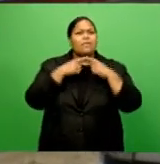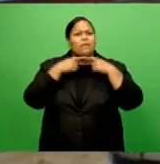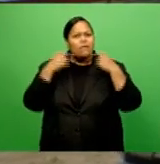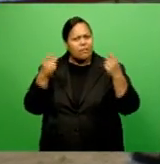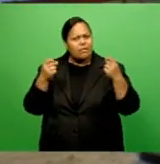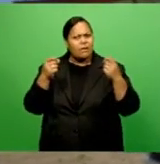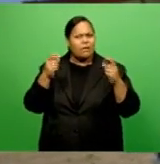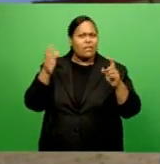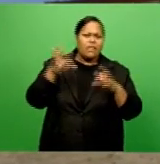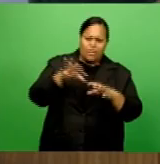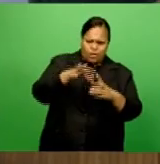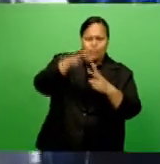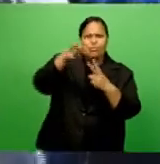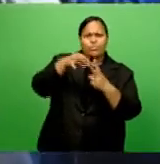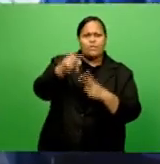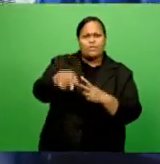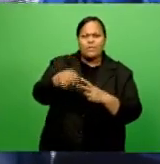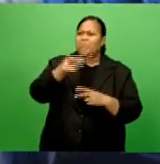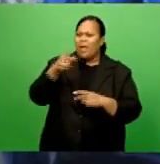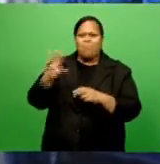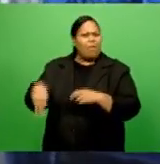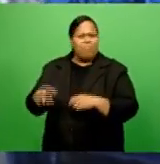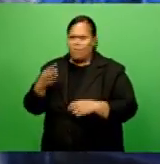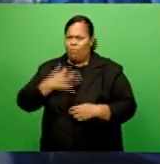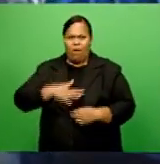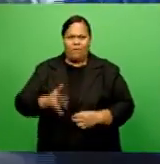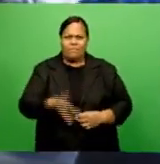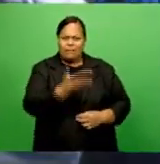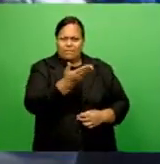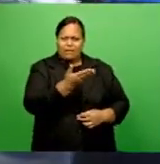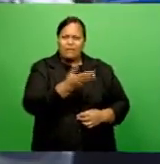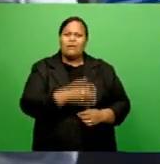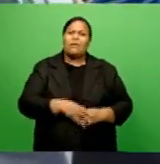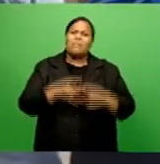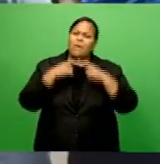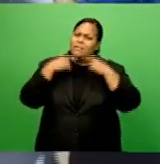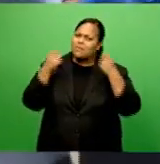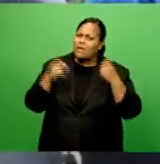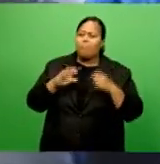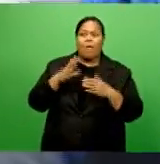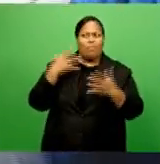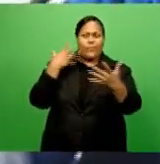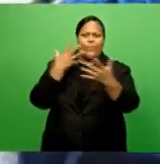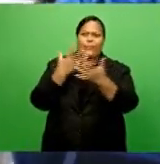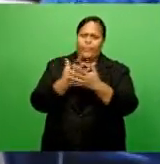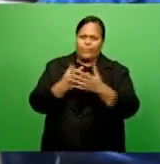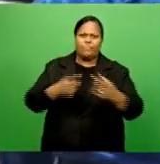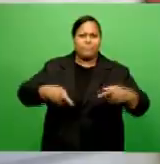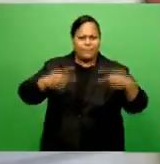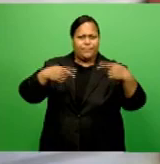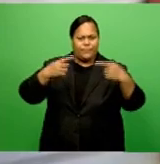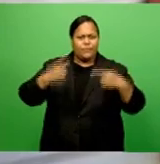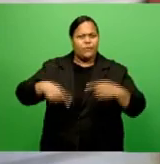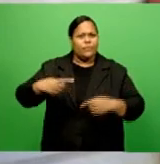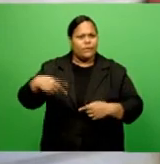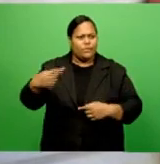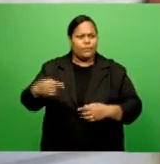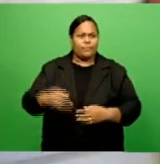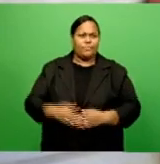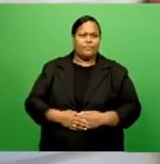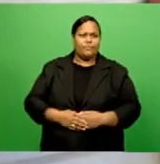despite their opposition 2 years ago, and since then there has been a lot of conflict between them.